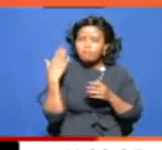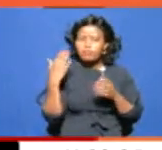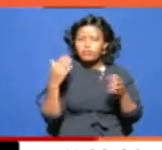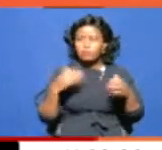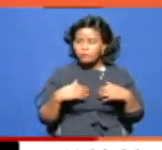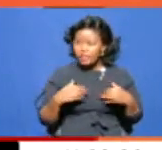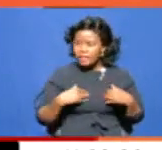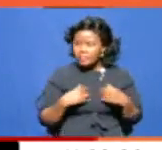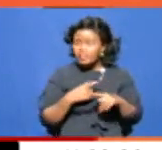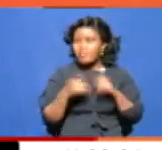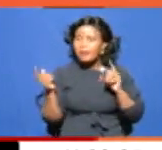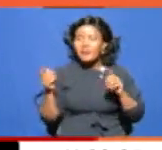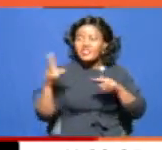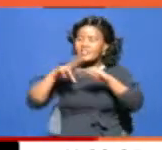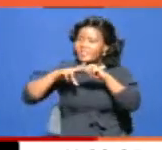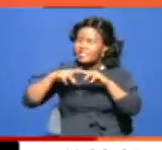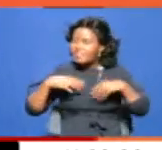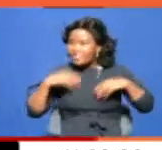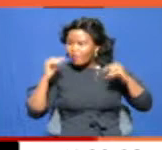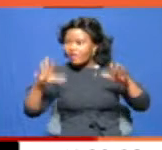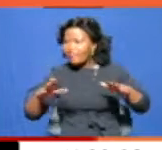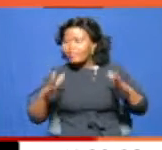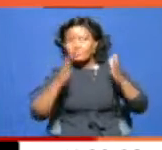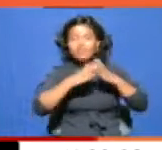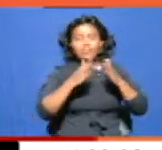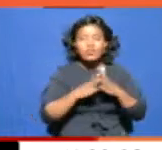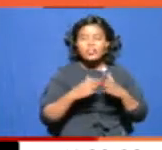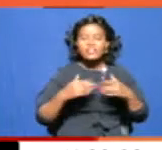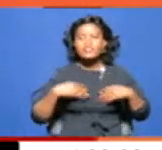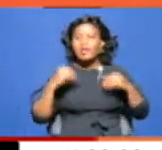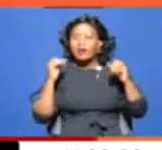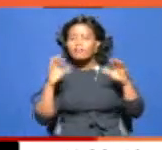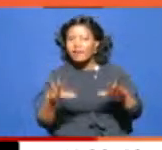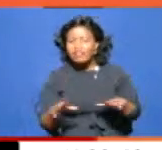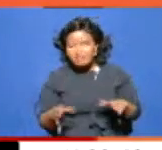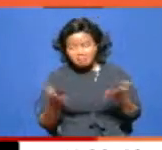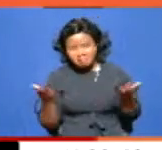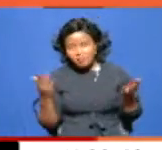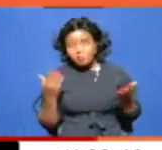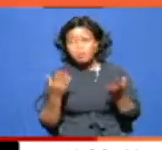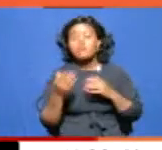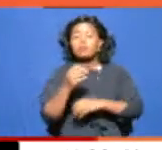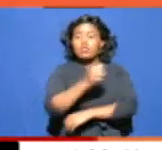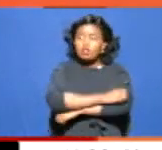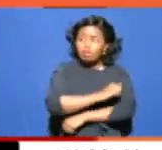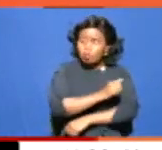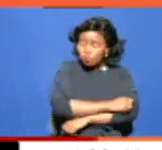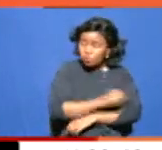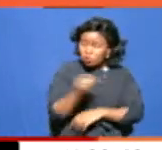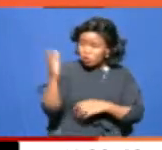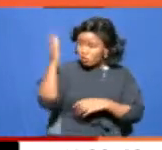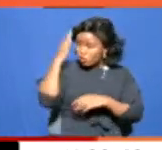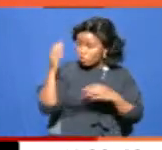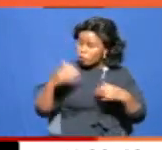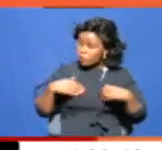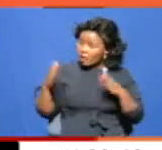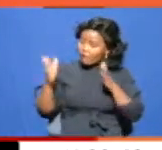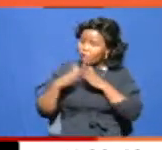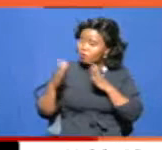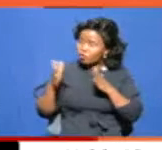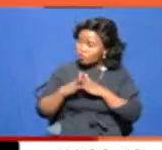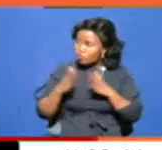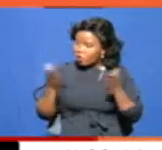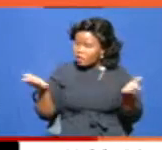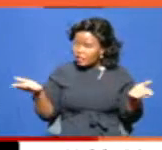No sitting, no nothing, no toilets. At least in schools, you're guaranteed that you'll get a toilet. Yeah. So